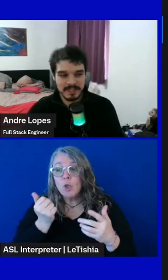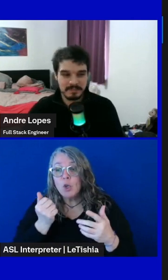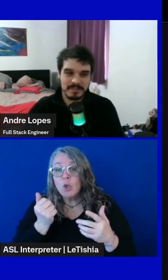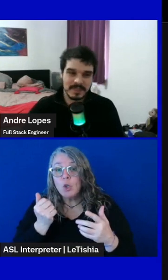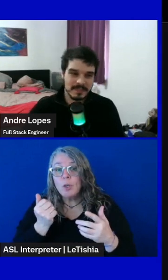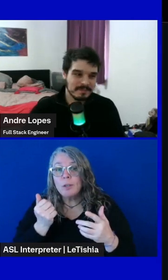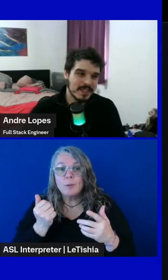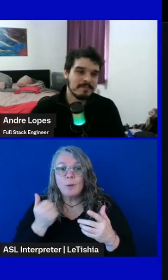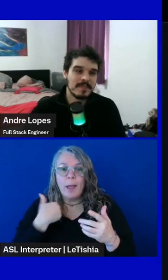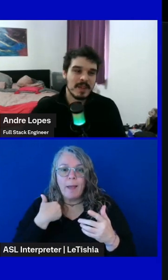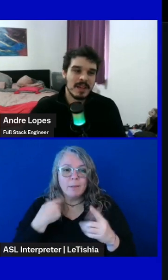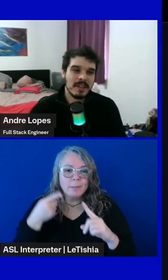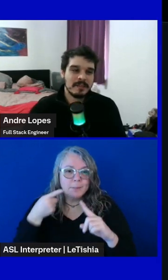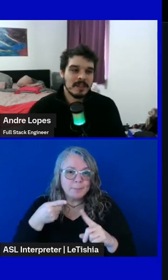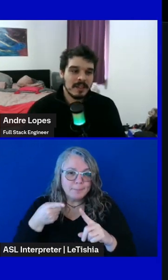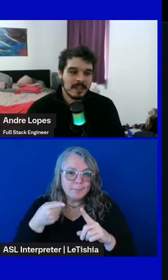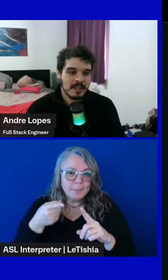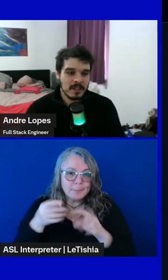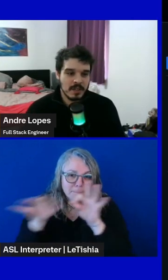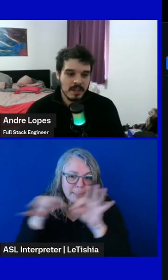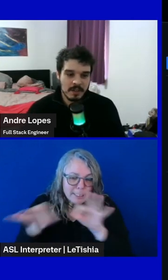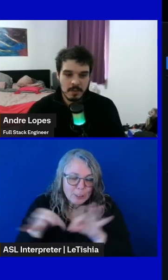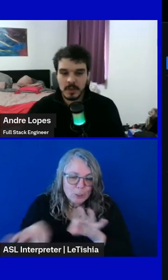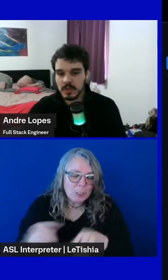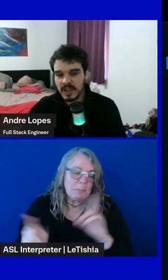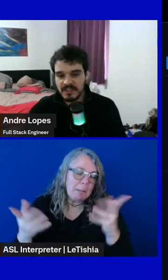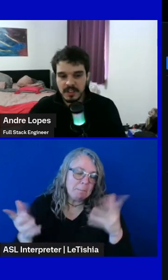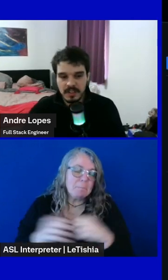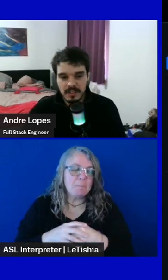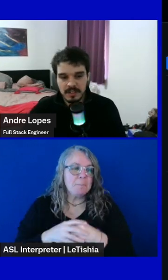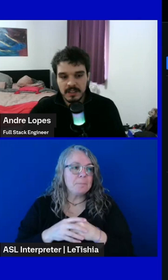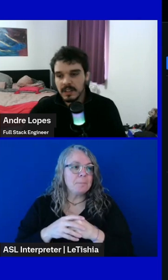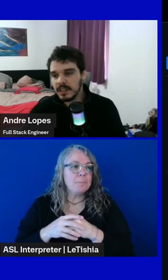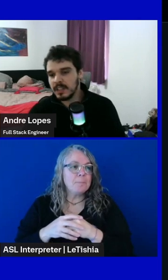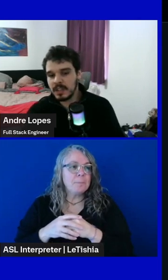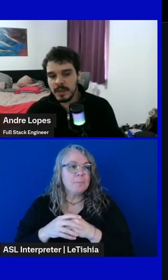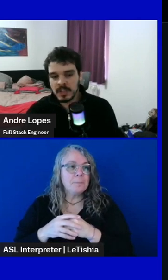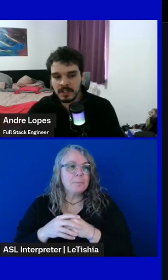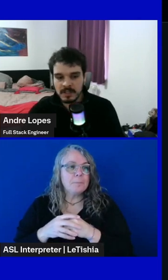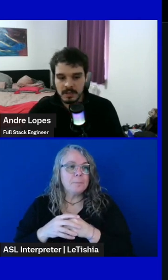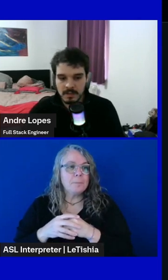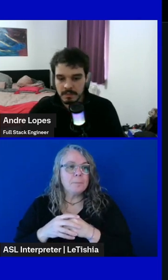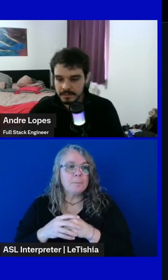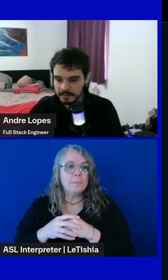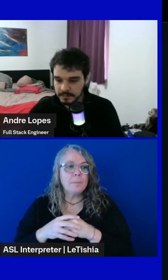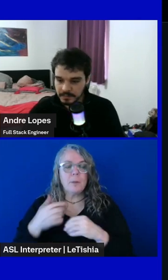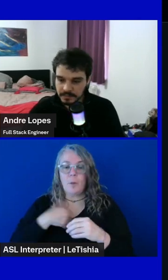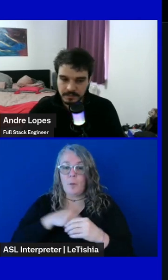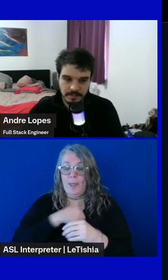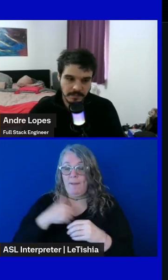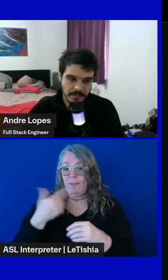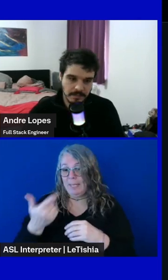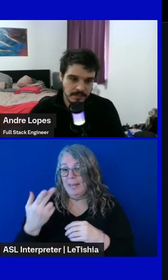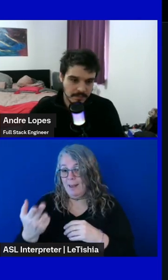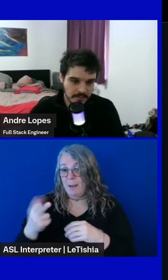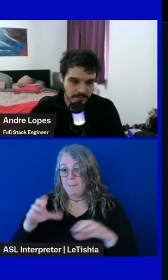message, but yeah. So here, we're going to have here in GitHub Actions,